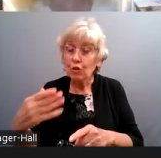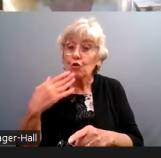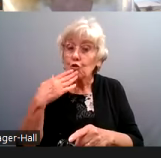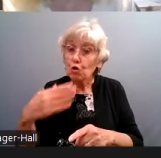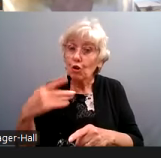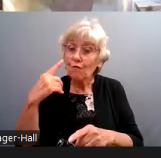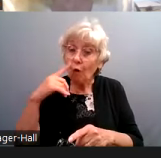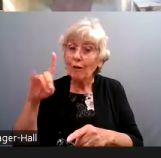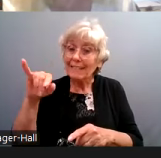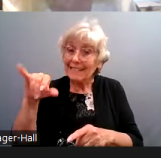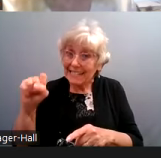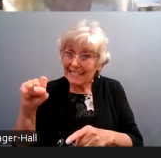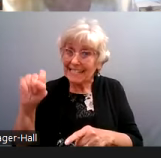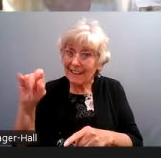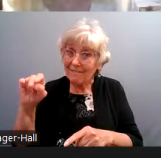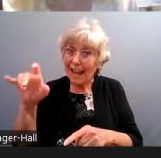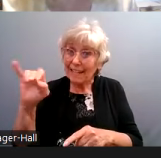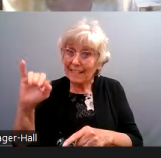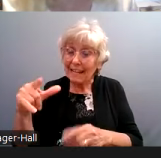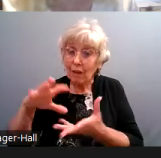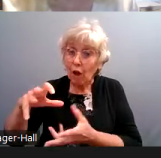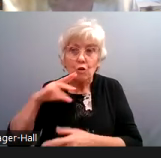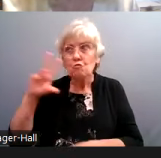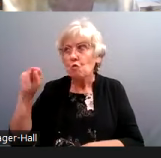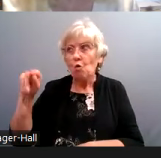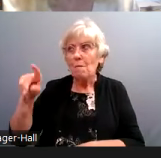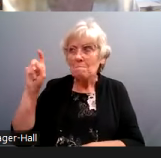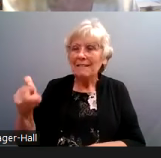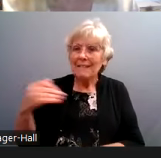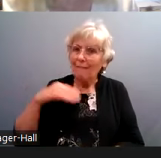No, it has to be bleach. That's what I thought. Okay, I thought that too.